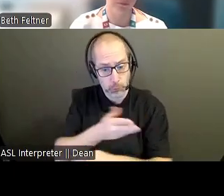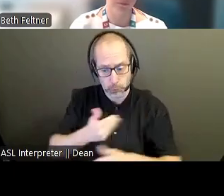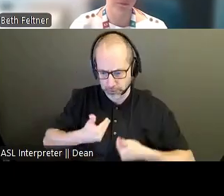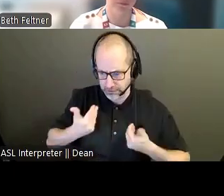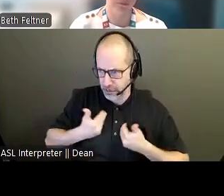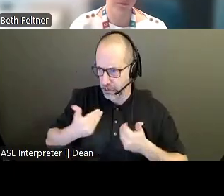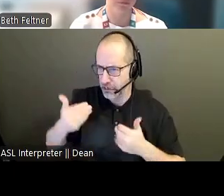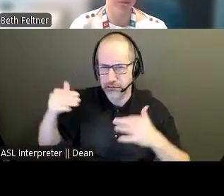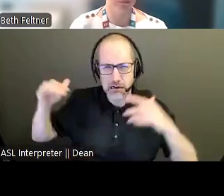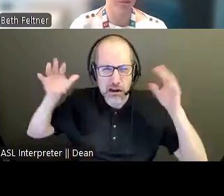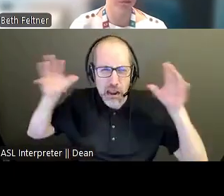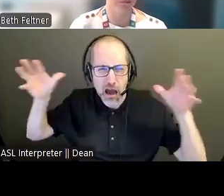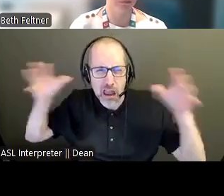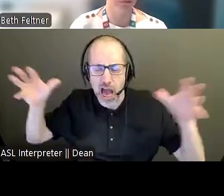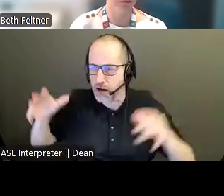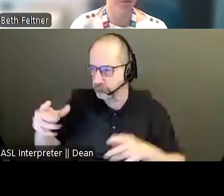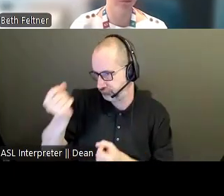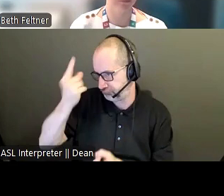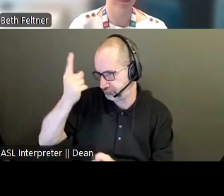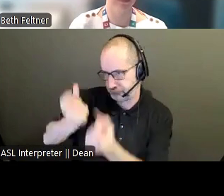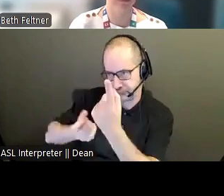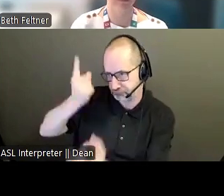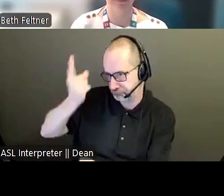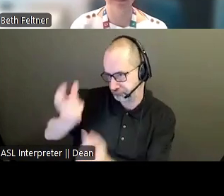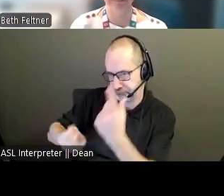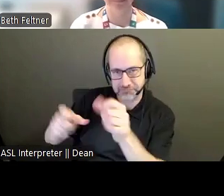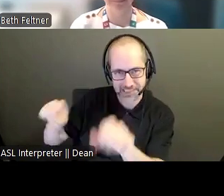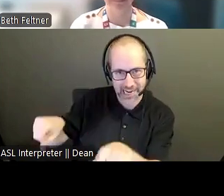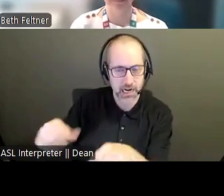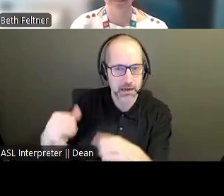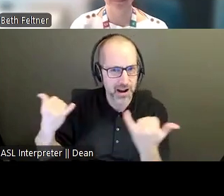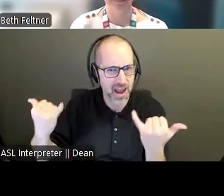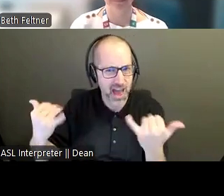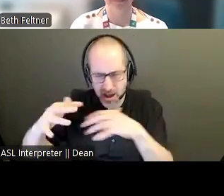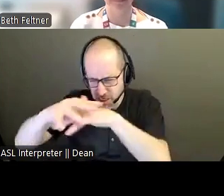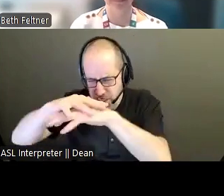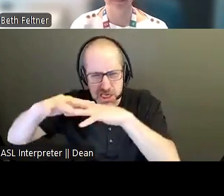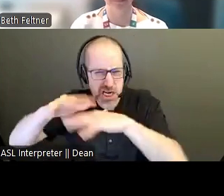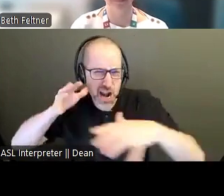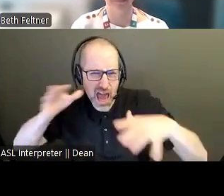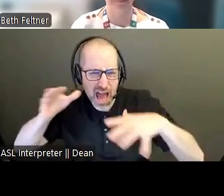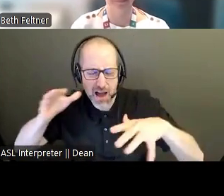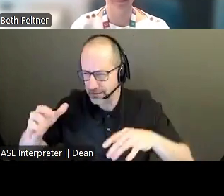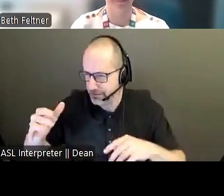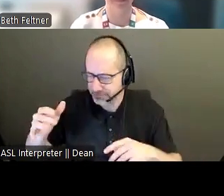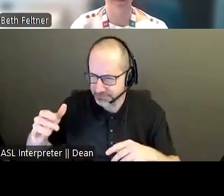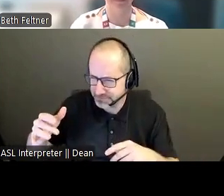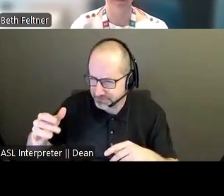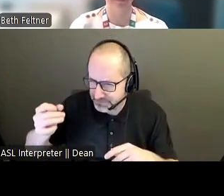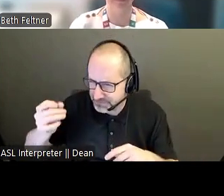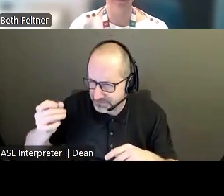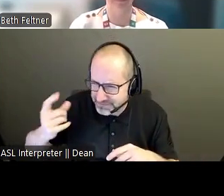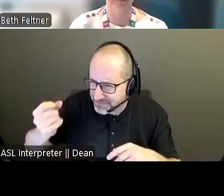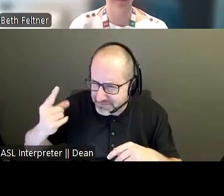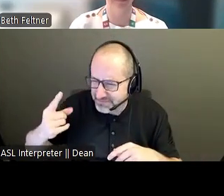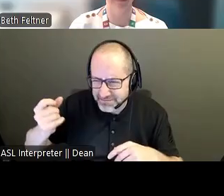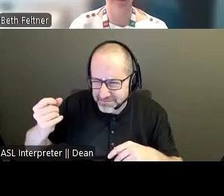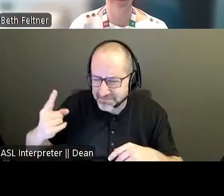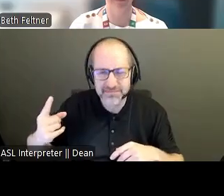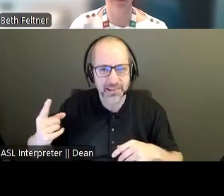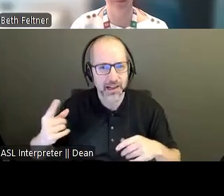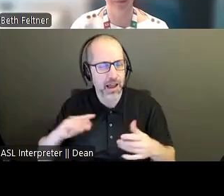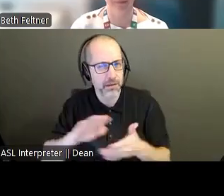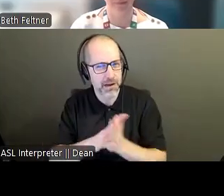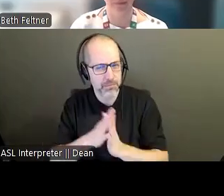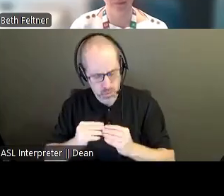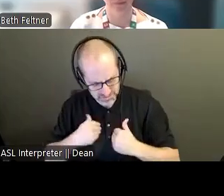in background noise. You might feel more tired after social events or find yourself reading people's lips a